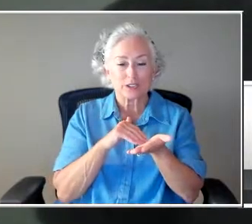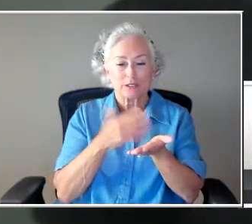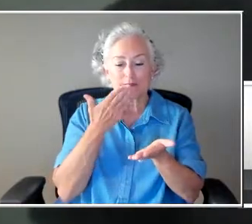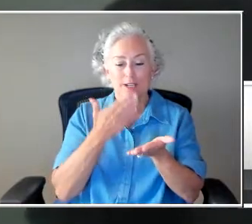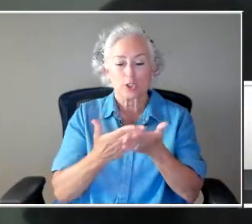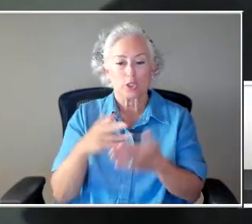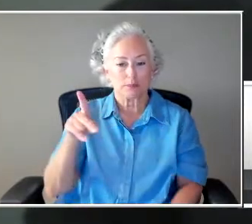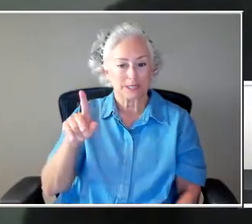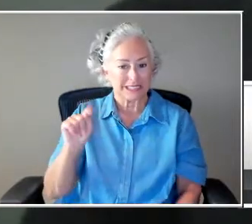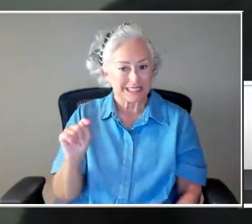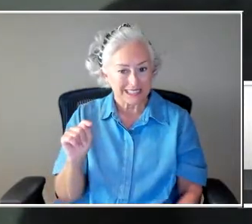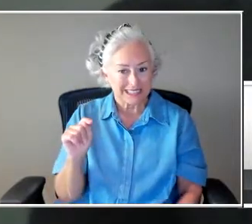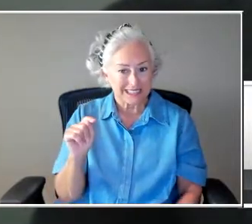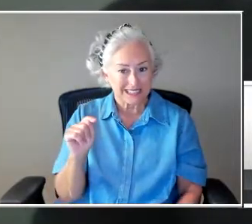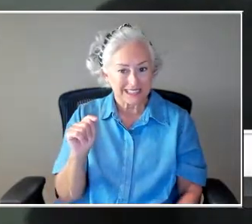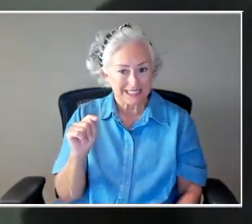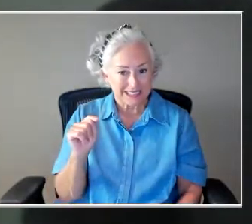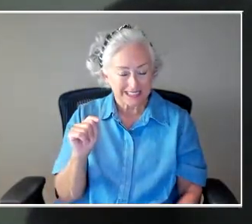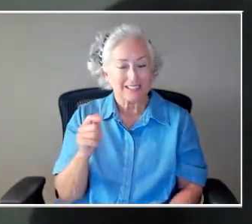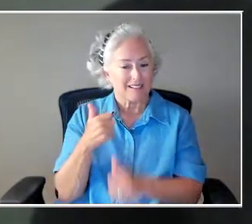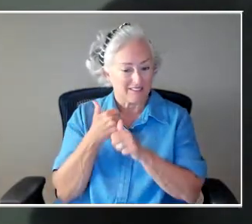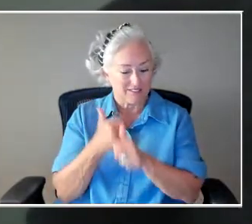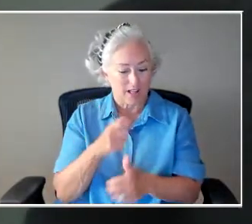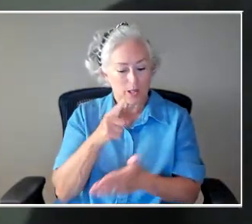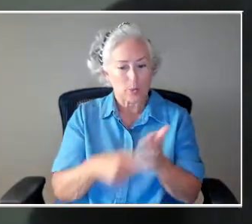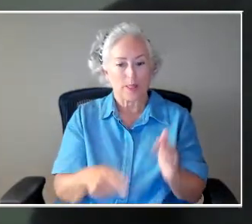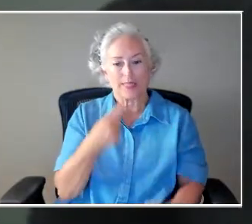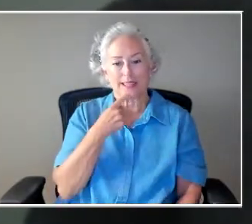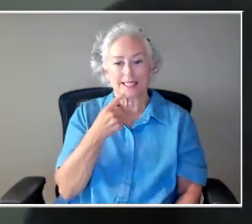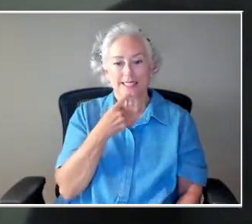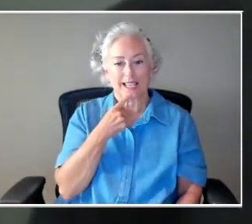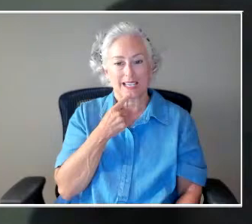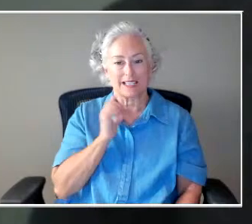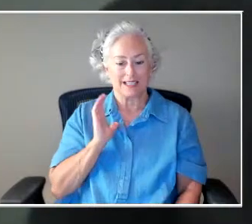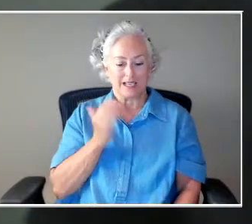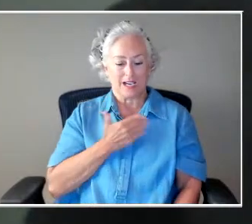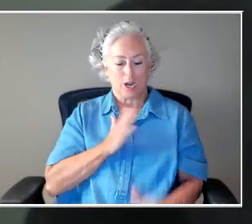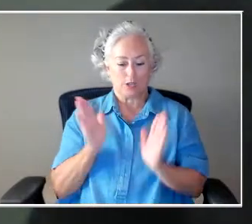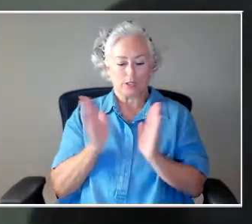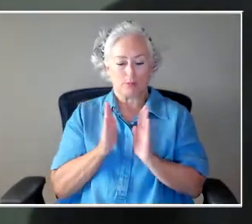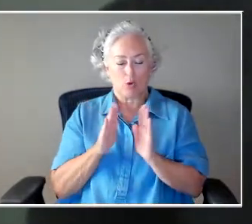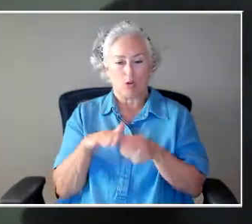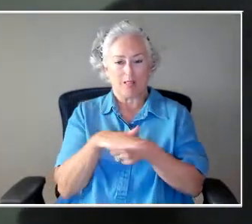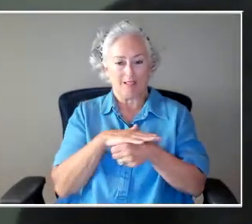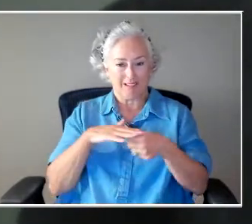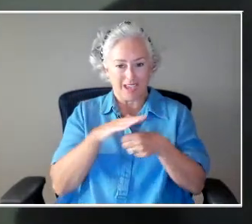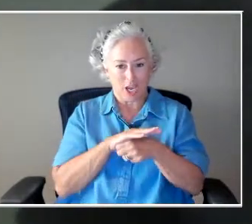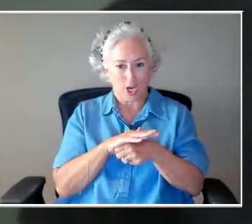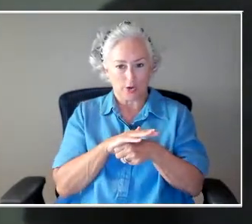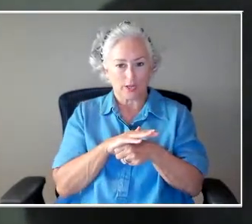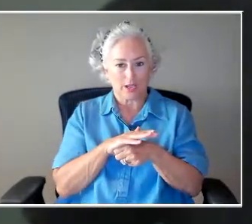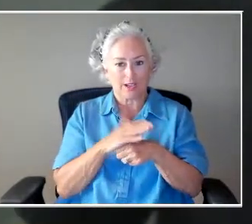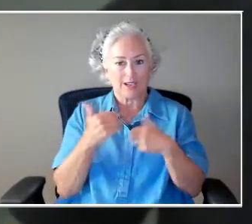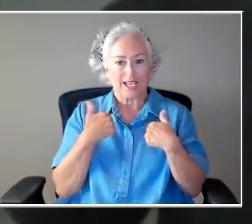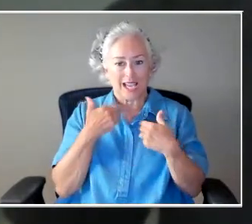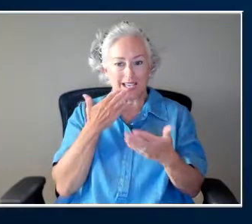they say. And we're lucky to, even in our small area, to have a couple good doctors to go